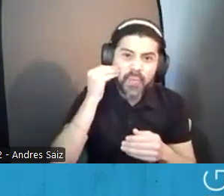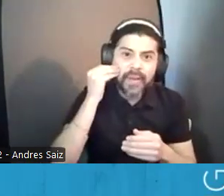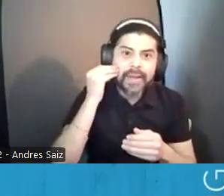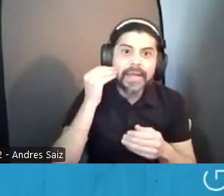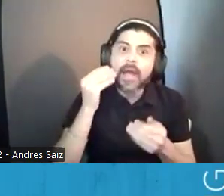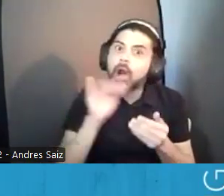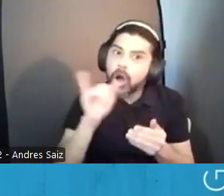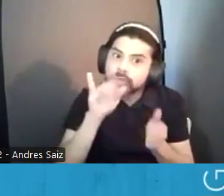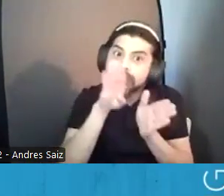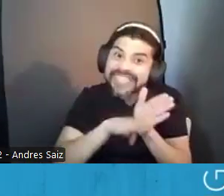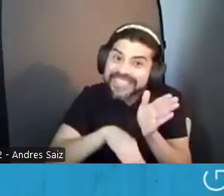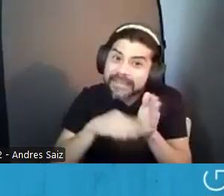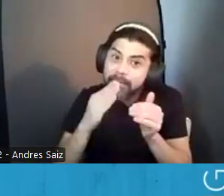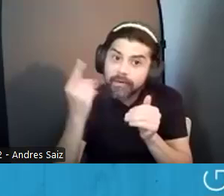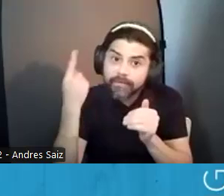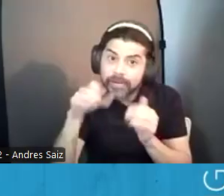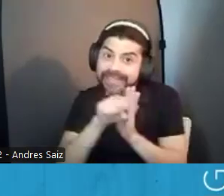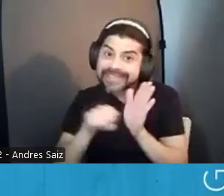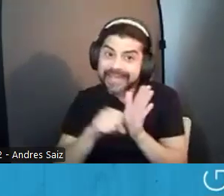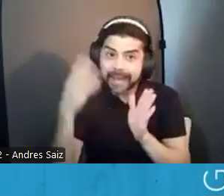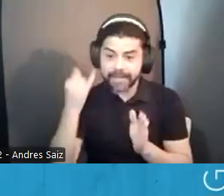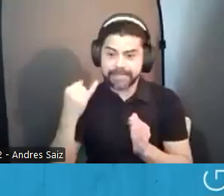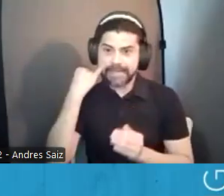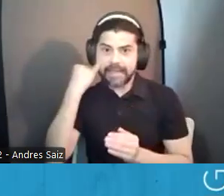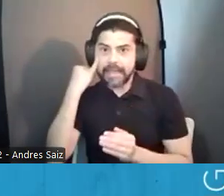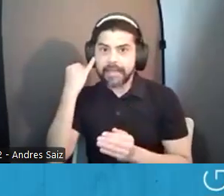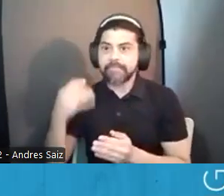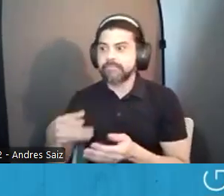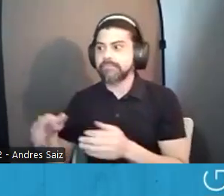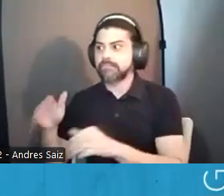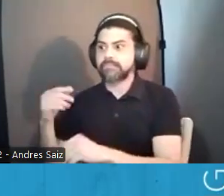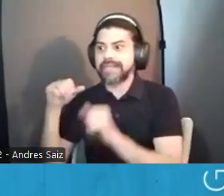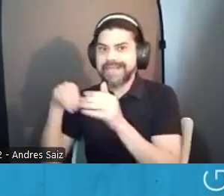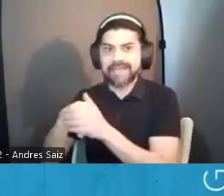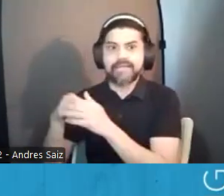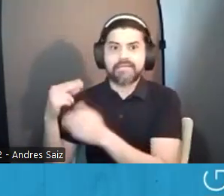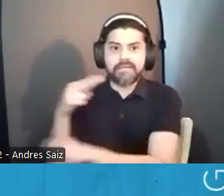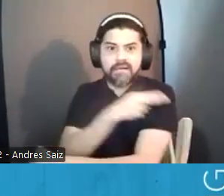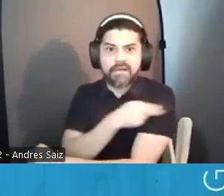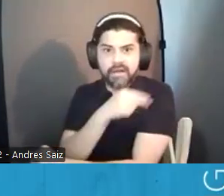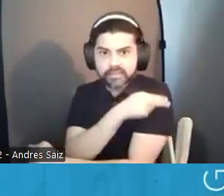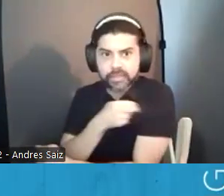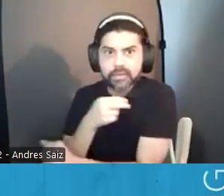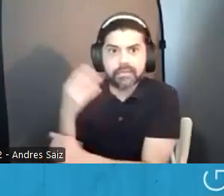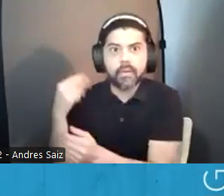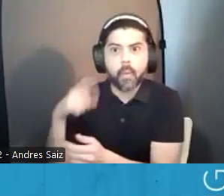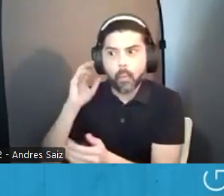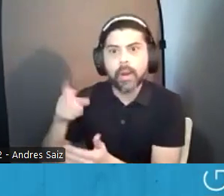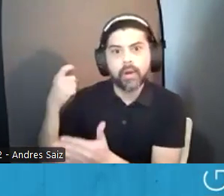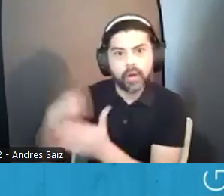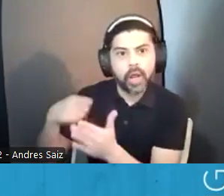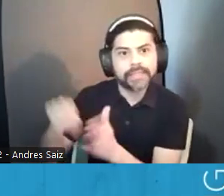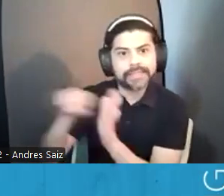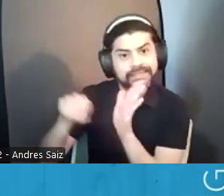of institutionalization or not getting the care you need ultimately costs the state much more. And so I just want to say that we are here with